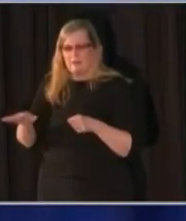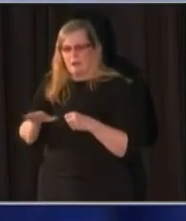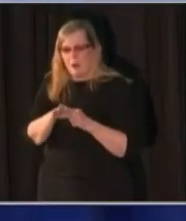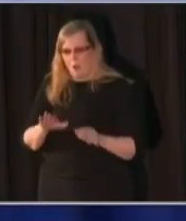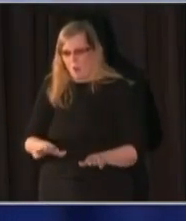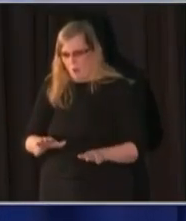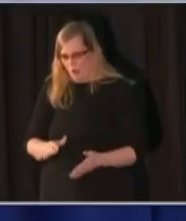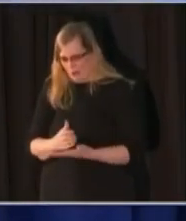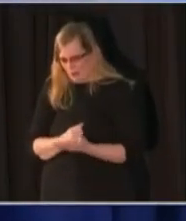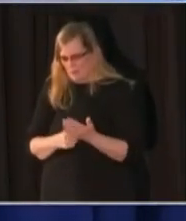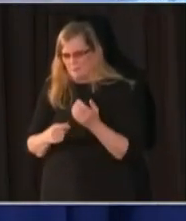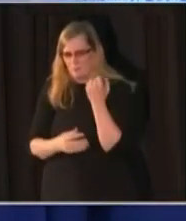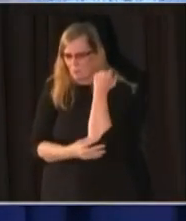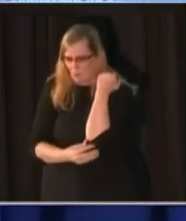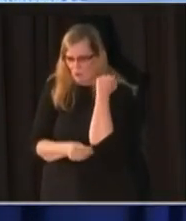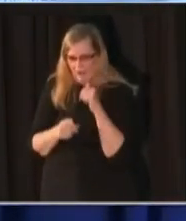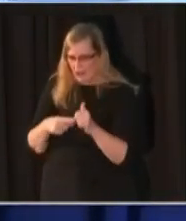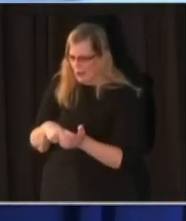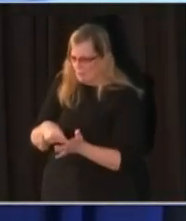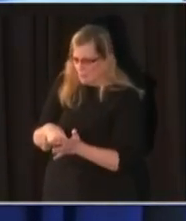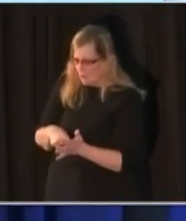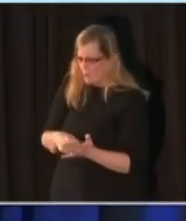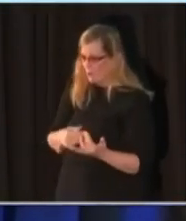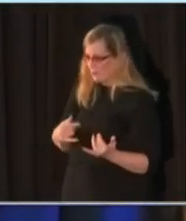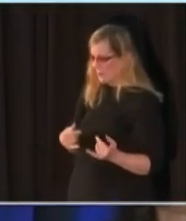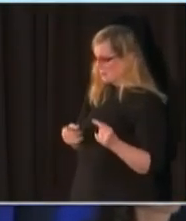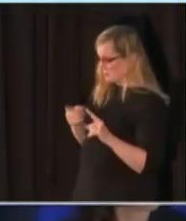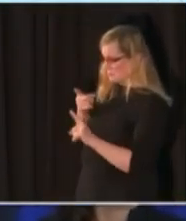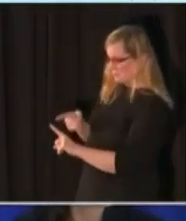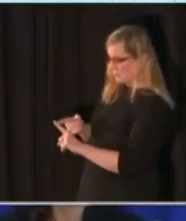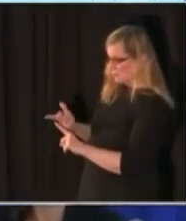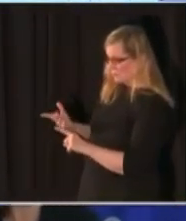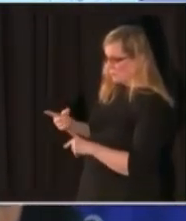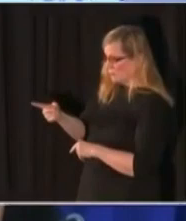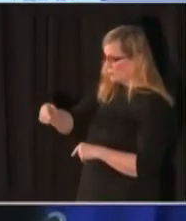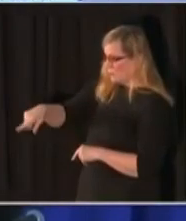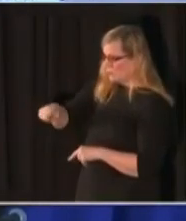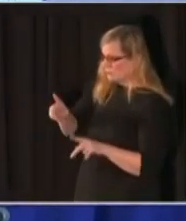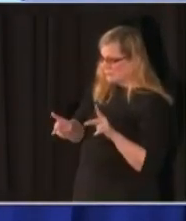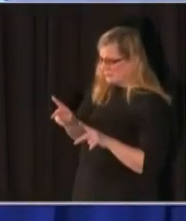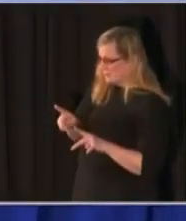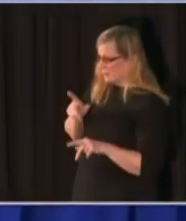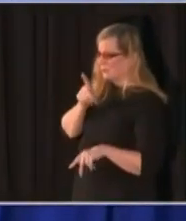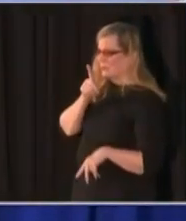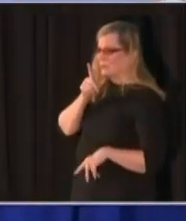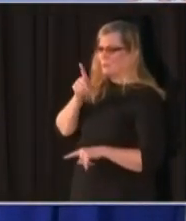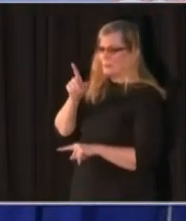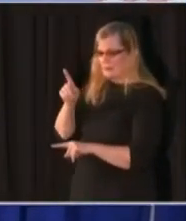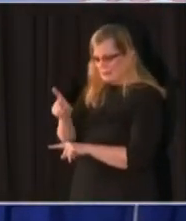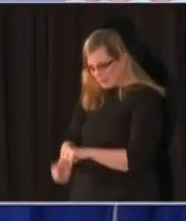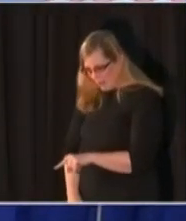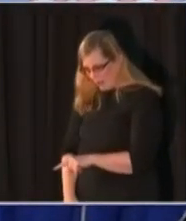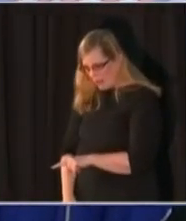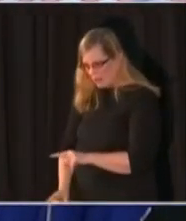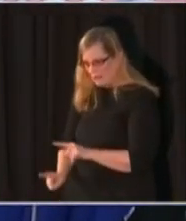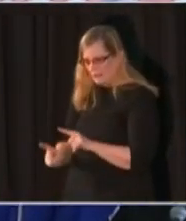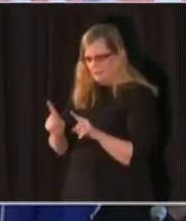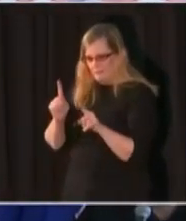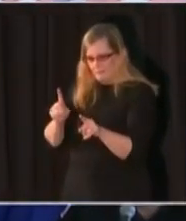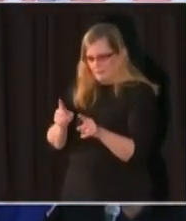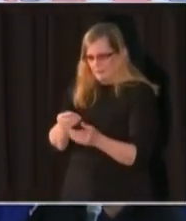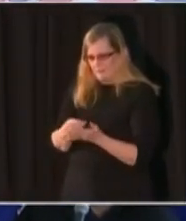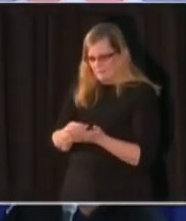The target audience for the hotline are for those folks that cannot get to a place to get food or essential items that